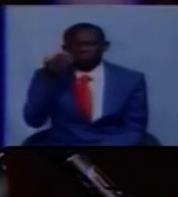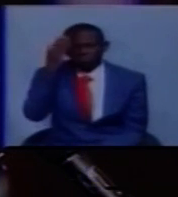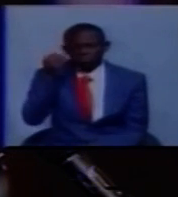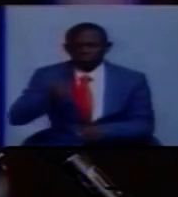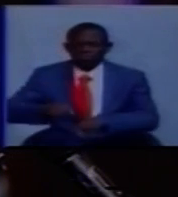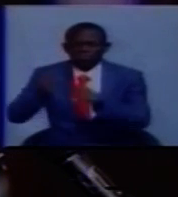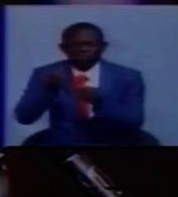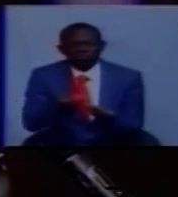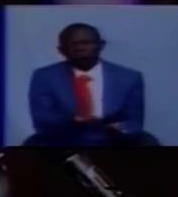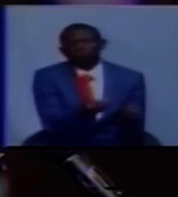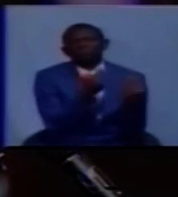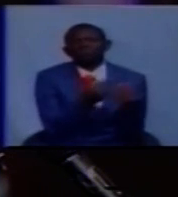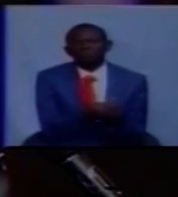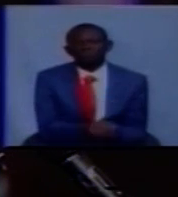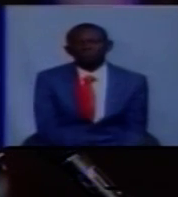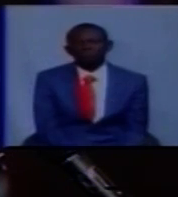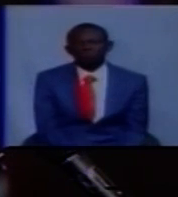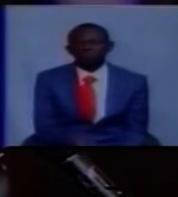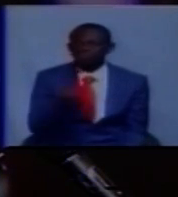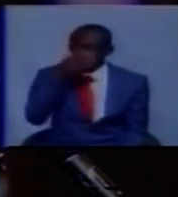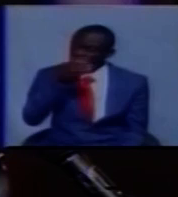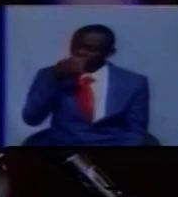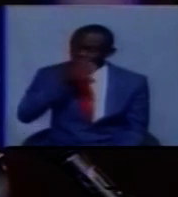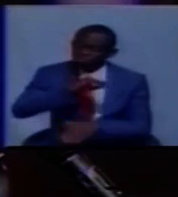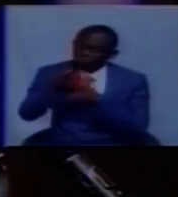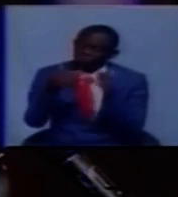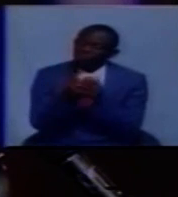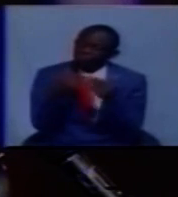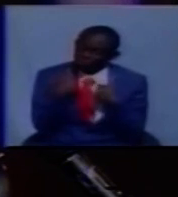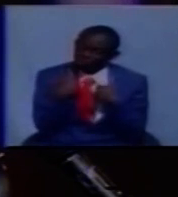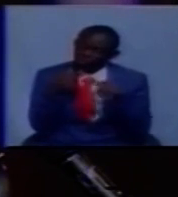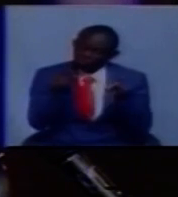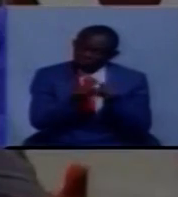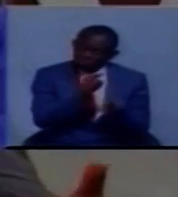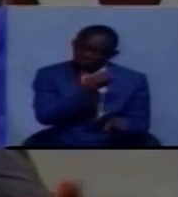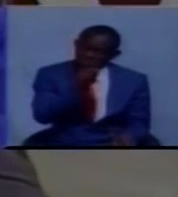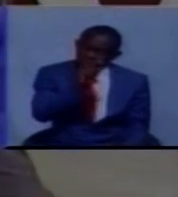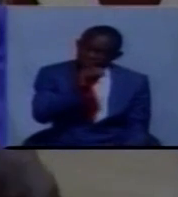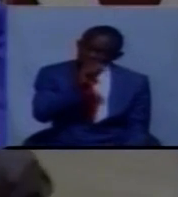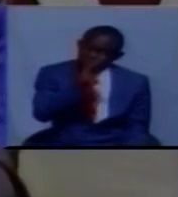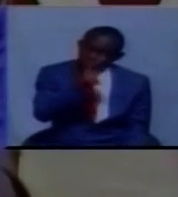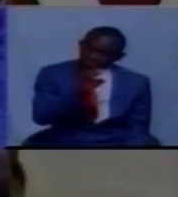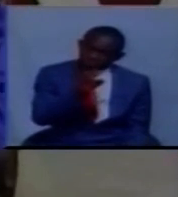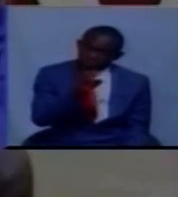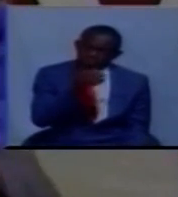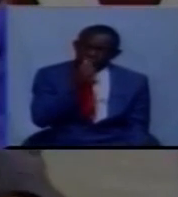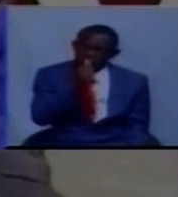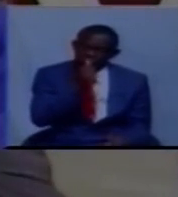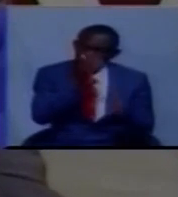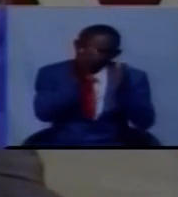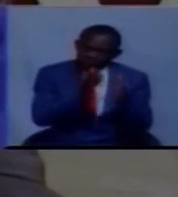a journalist for you to write a good story about you. So it is everywhere. But those are not, you can't say the